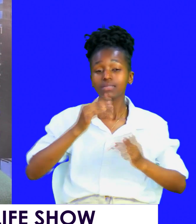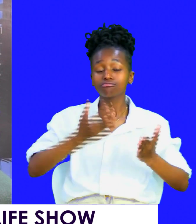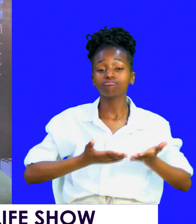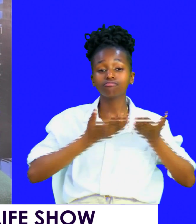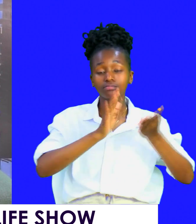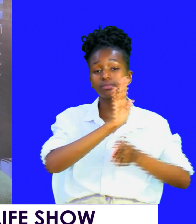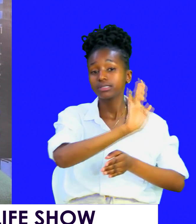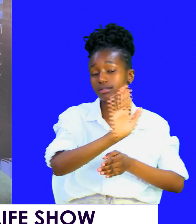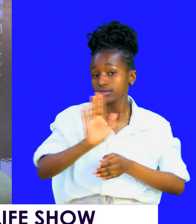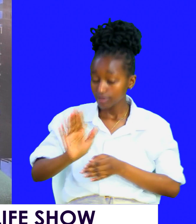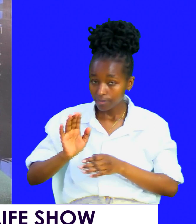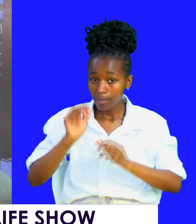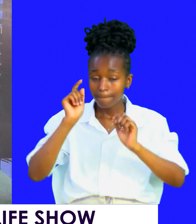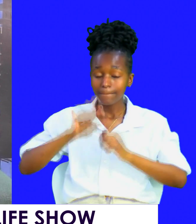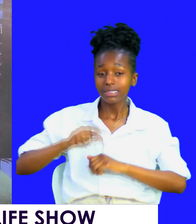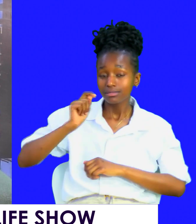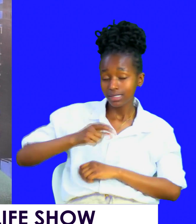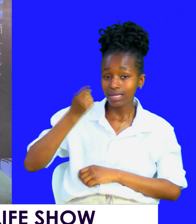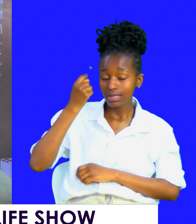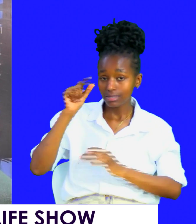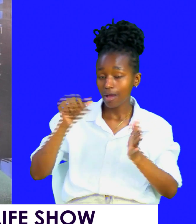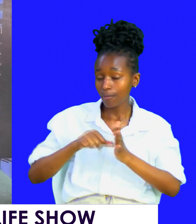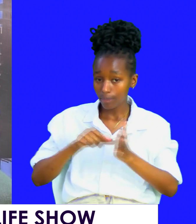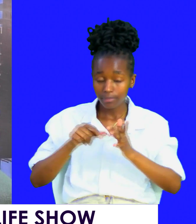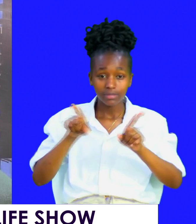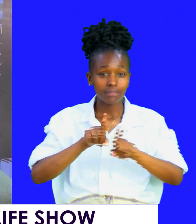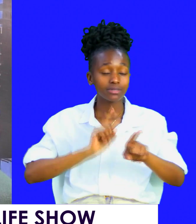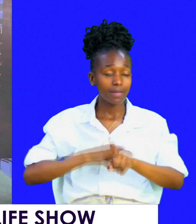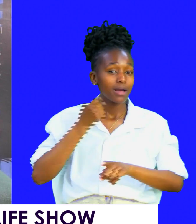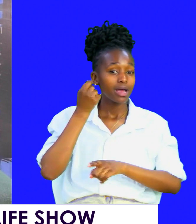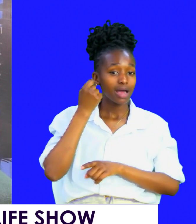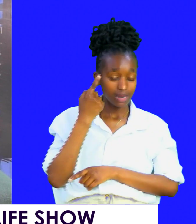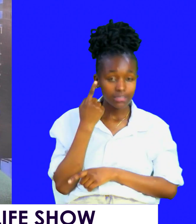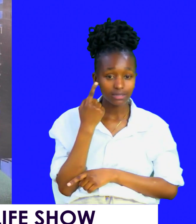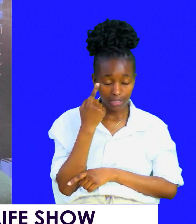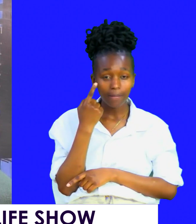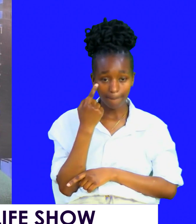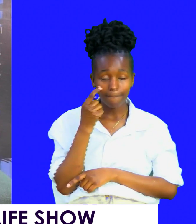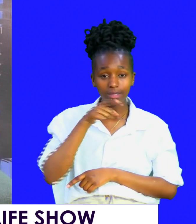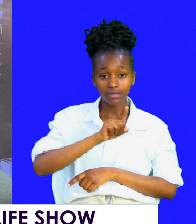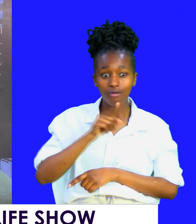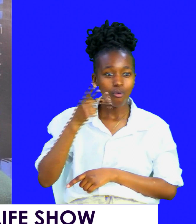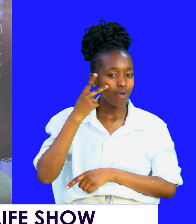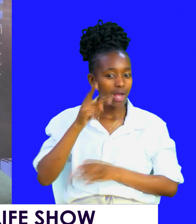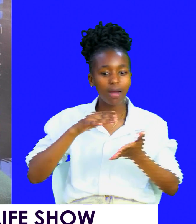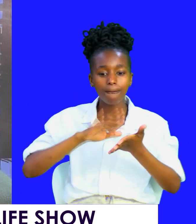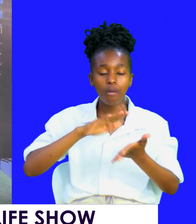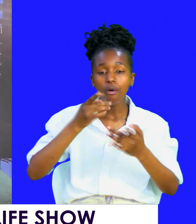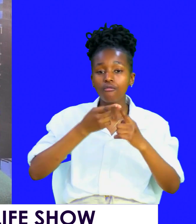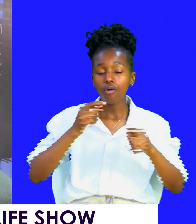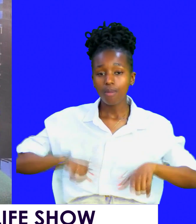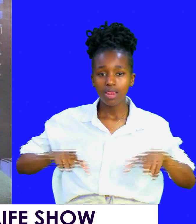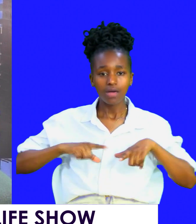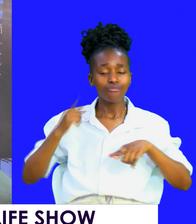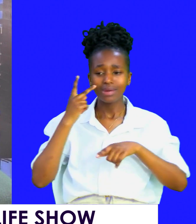to diagnose this. You need to understand. Take yourself into seeing through life. The challenges of